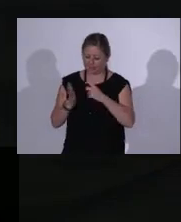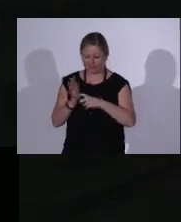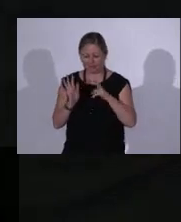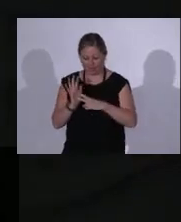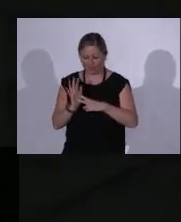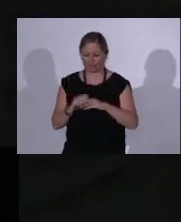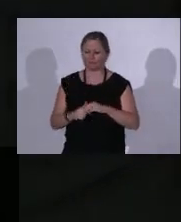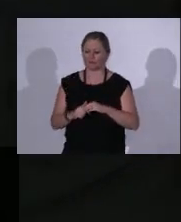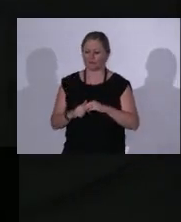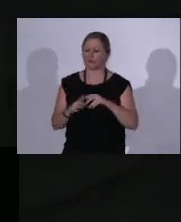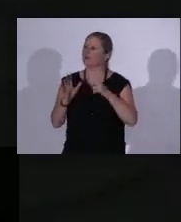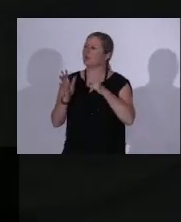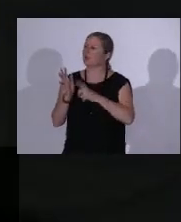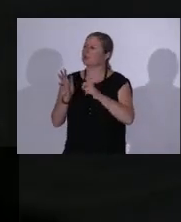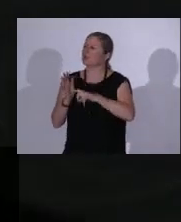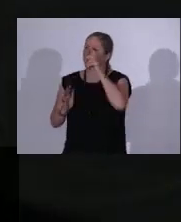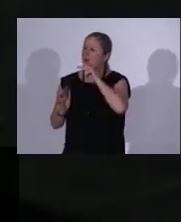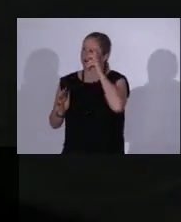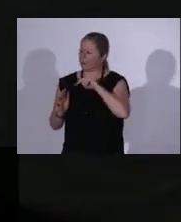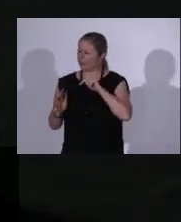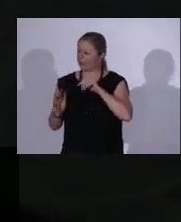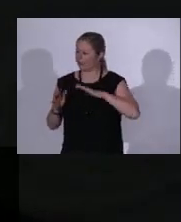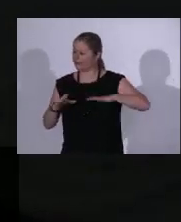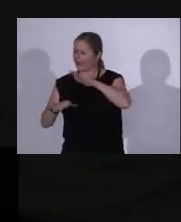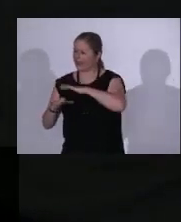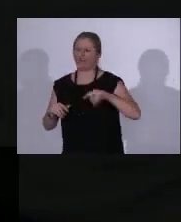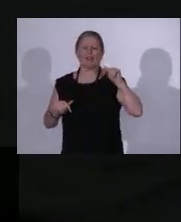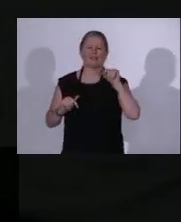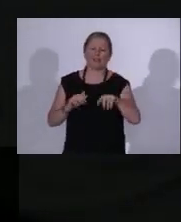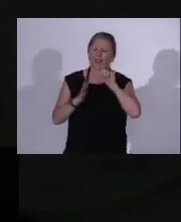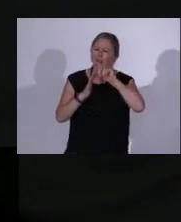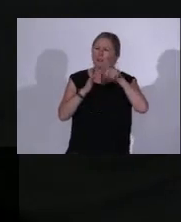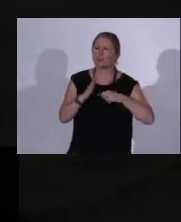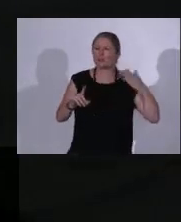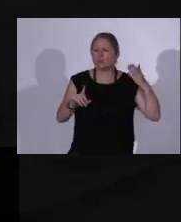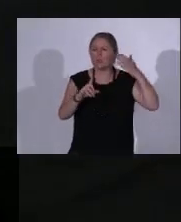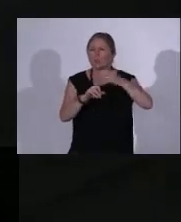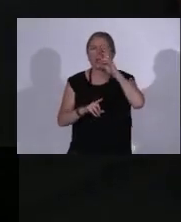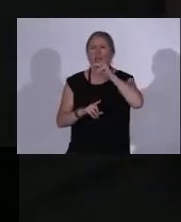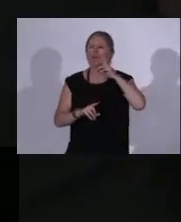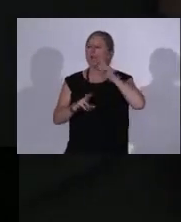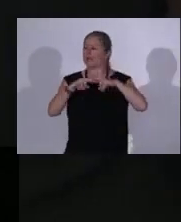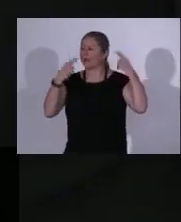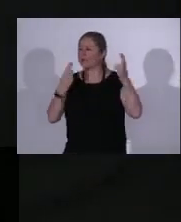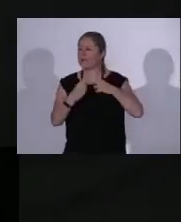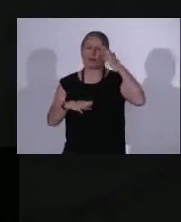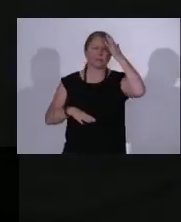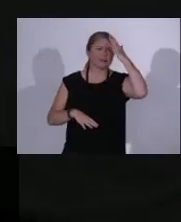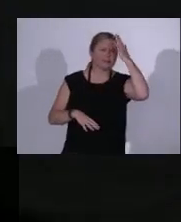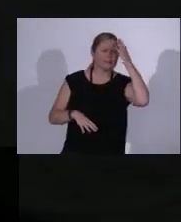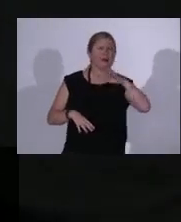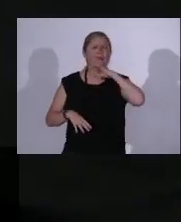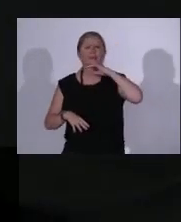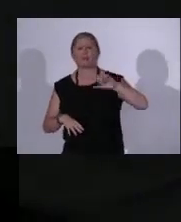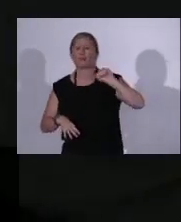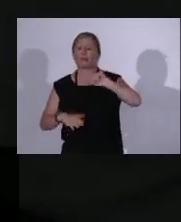all abilities and disability sector, this is a project which targets young families, mothers and their children experiencing homelessness